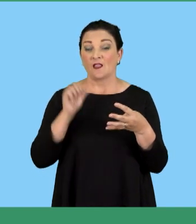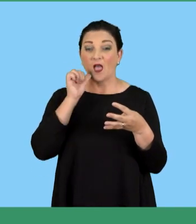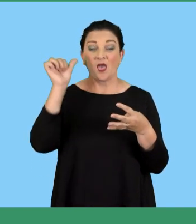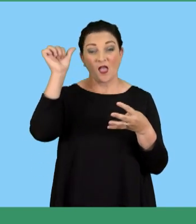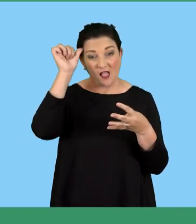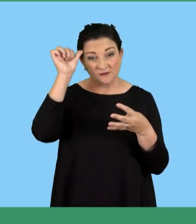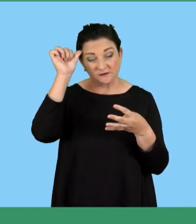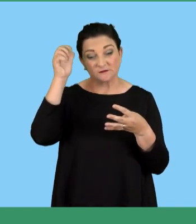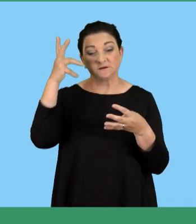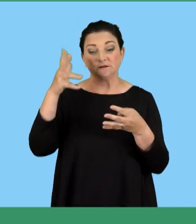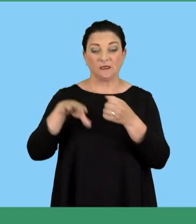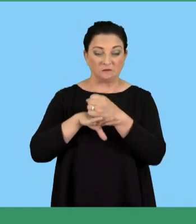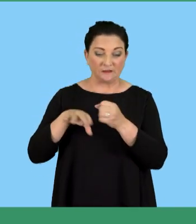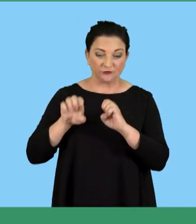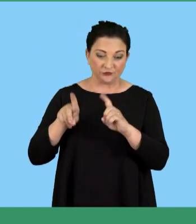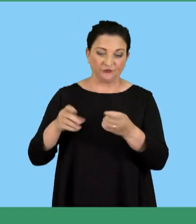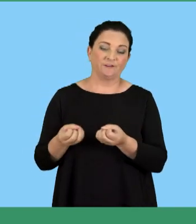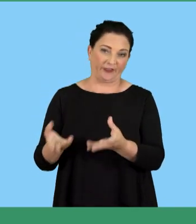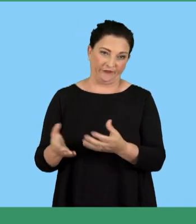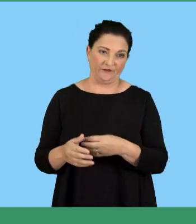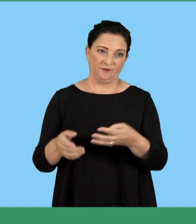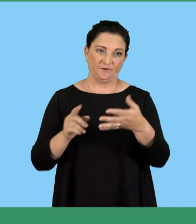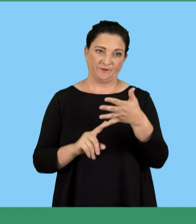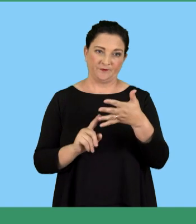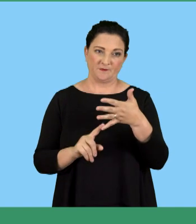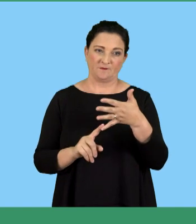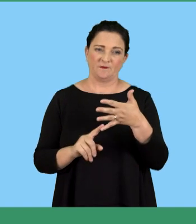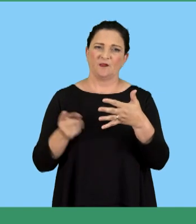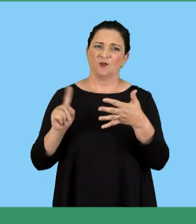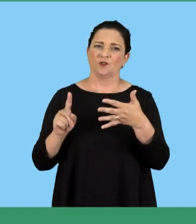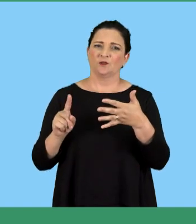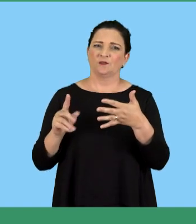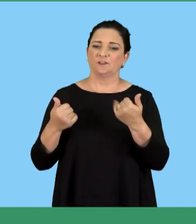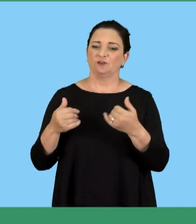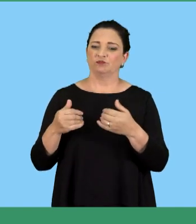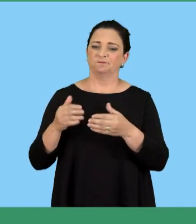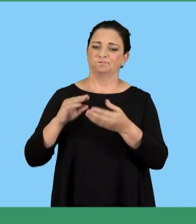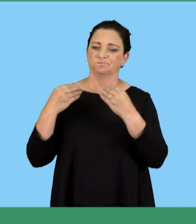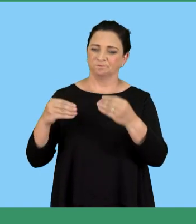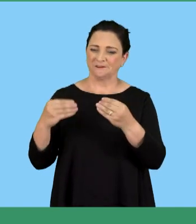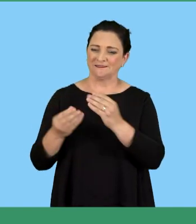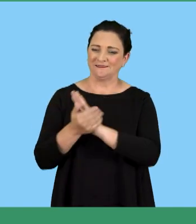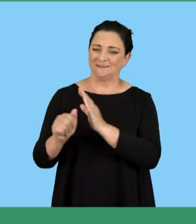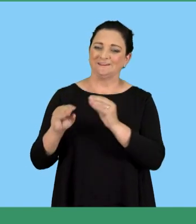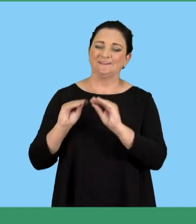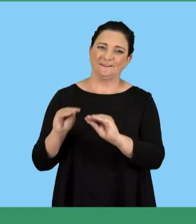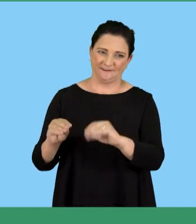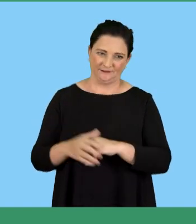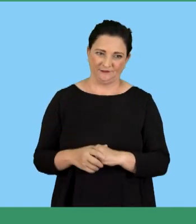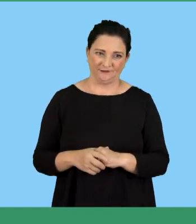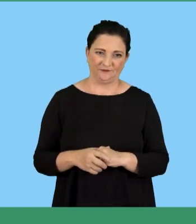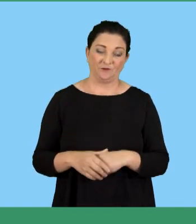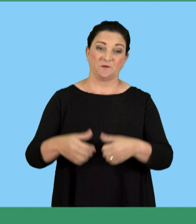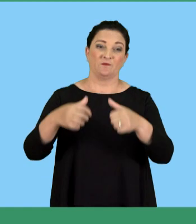to provide adult basic education, and another one is to teach entrepreneurial skills